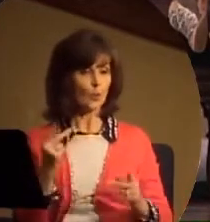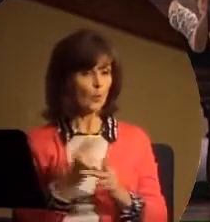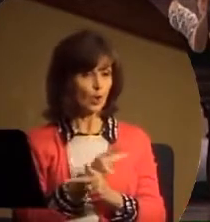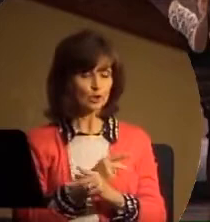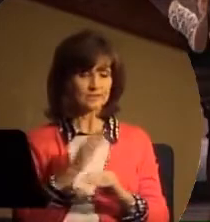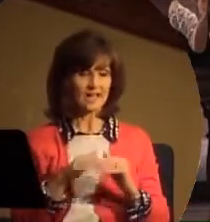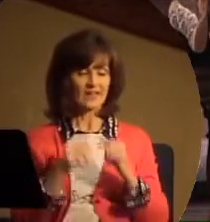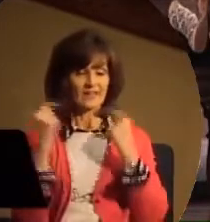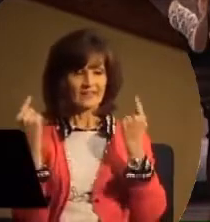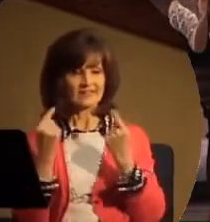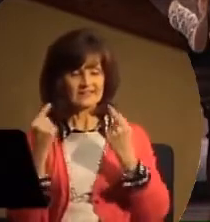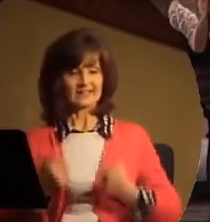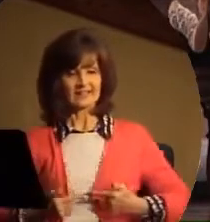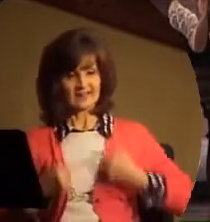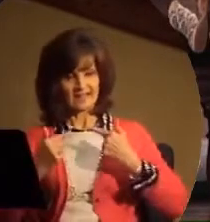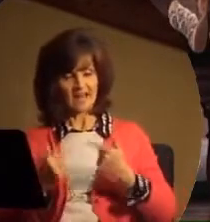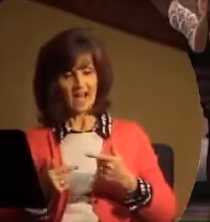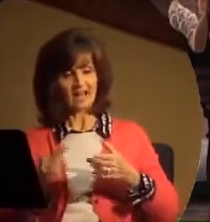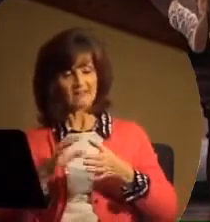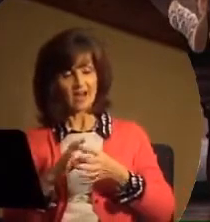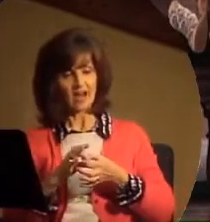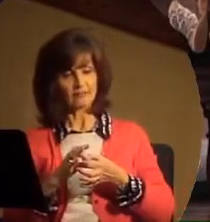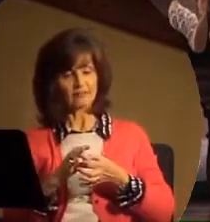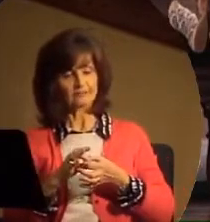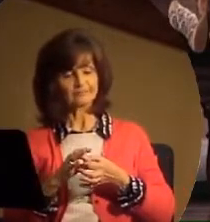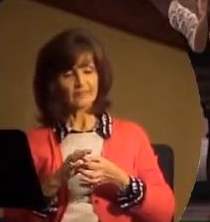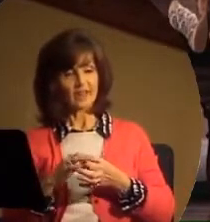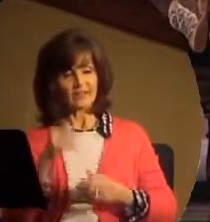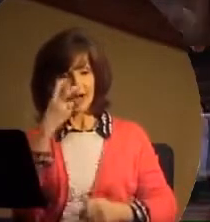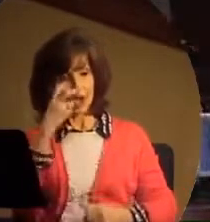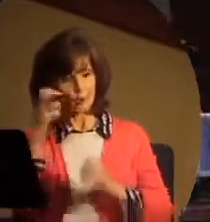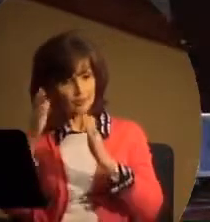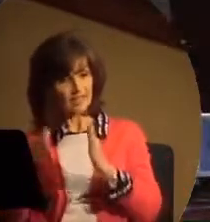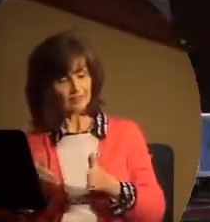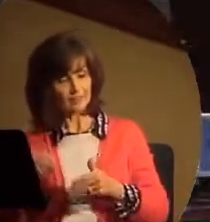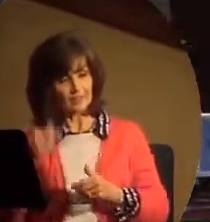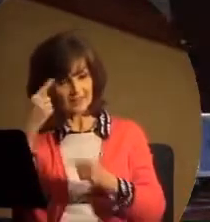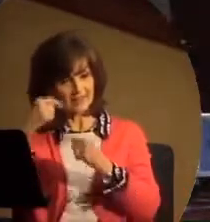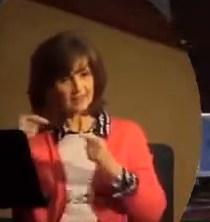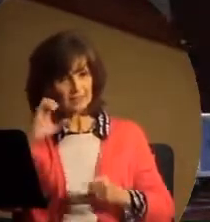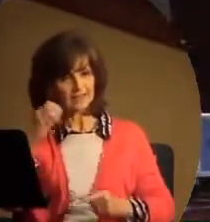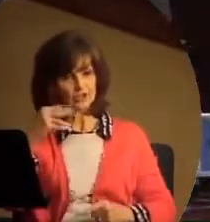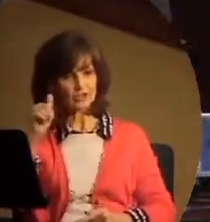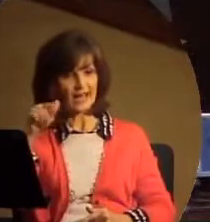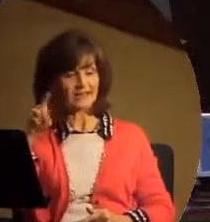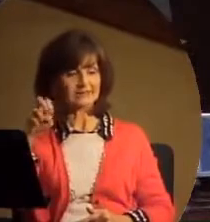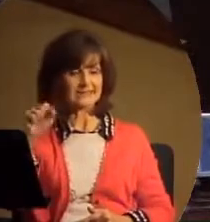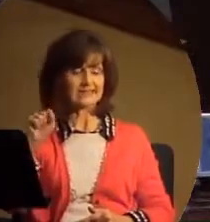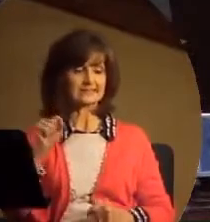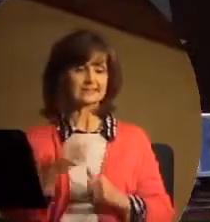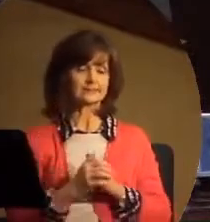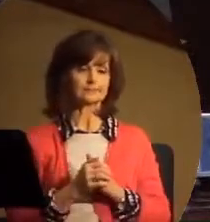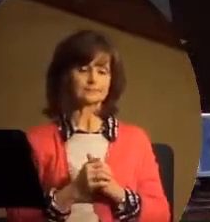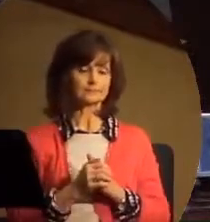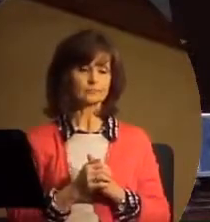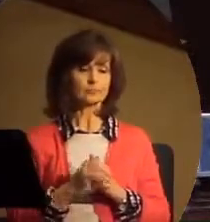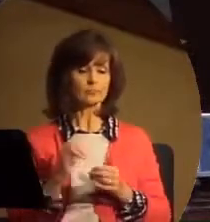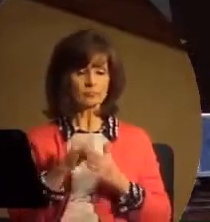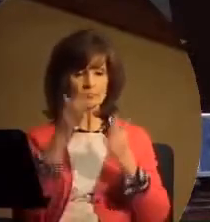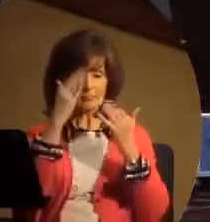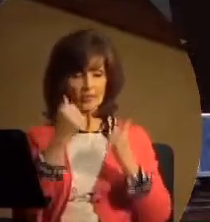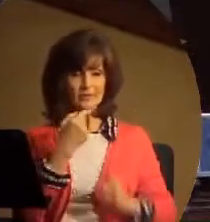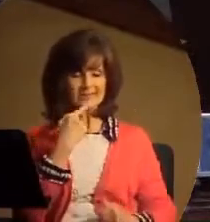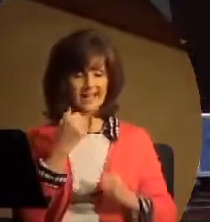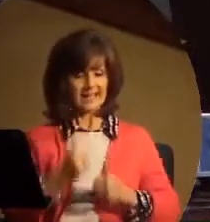than the sin in the life of the Chaldeans. That's why we're constantly up fussing around here. Hey, be careful, man.